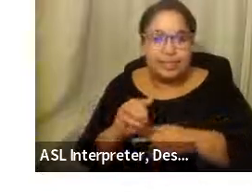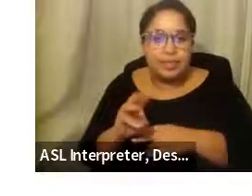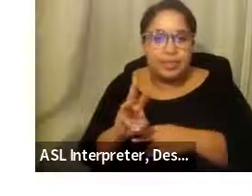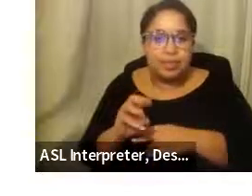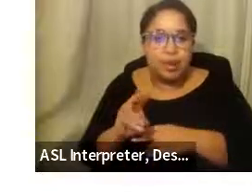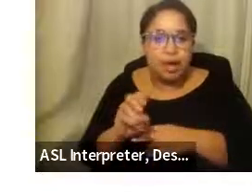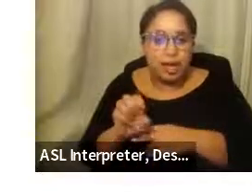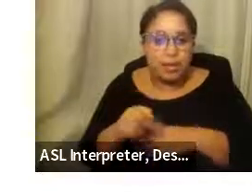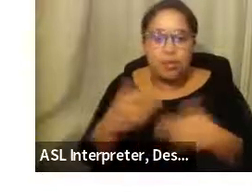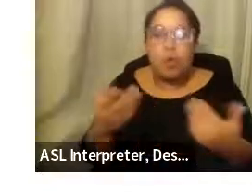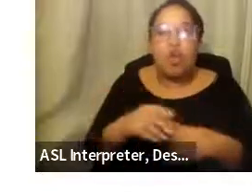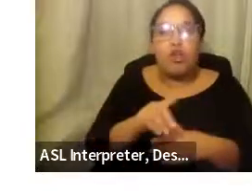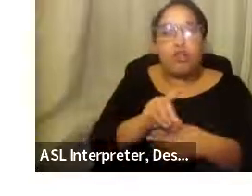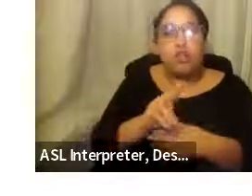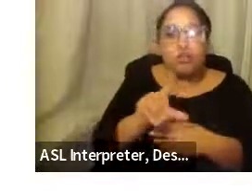doula